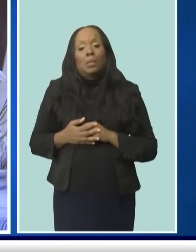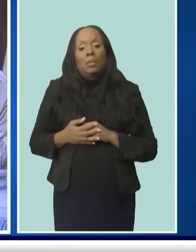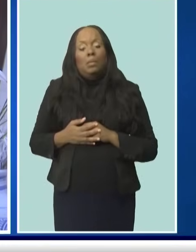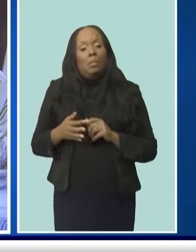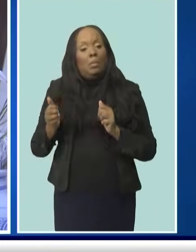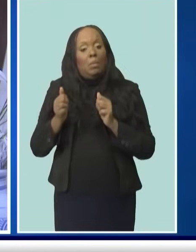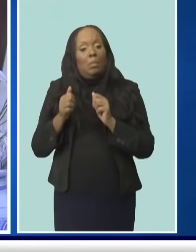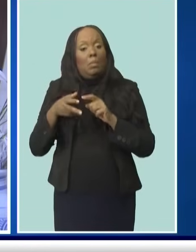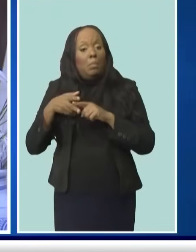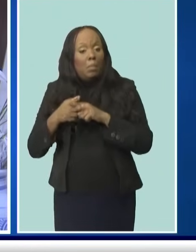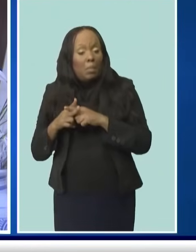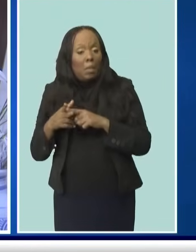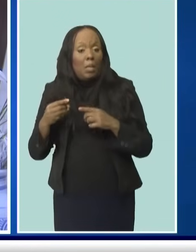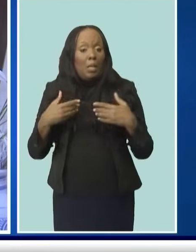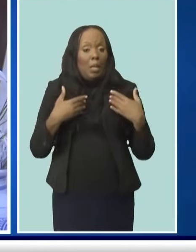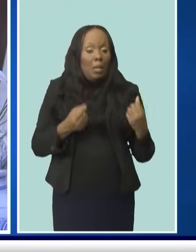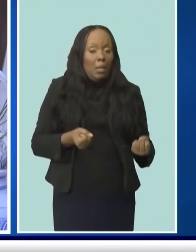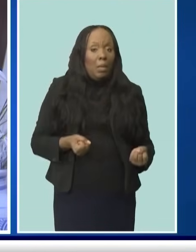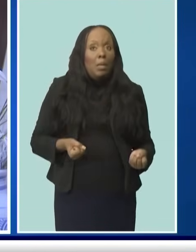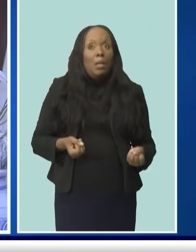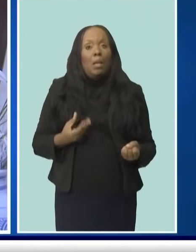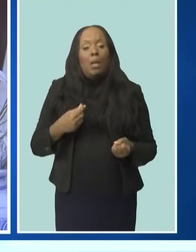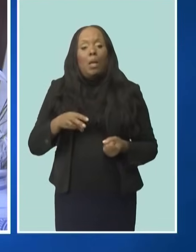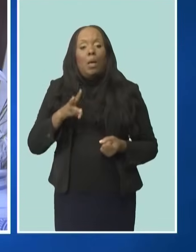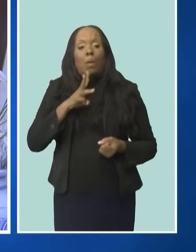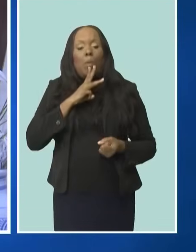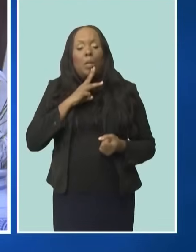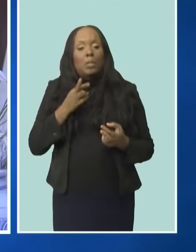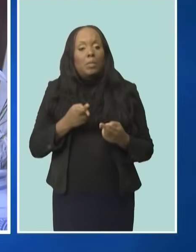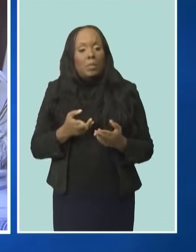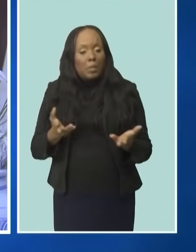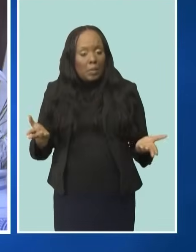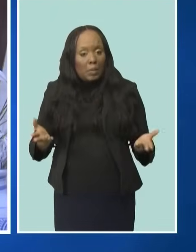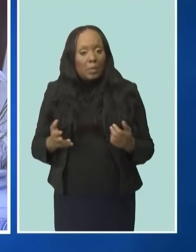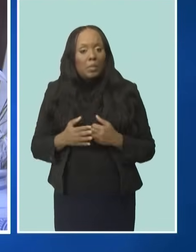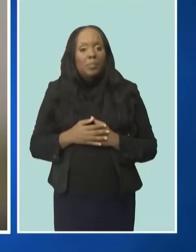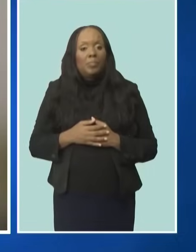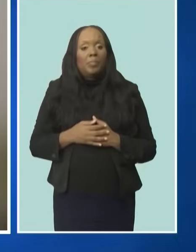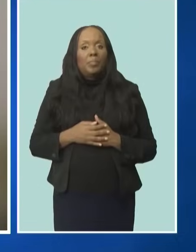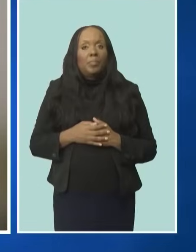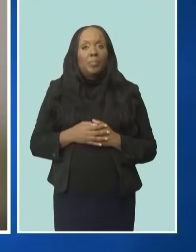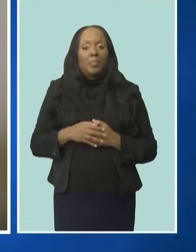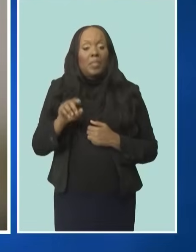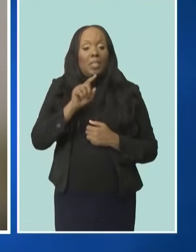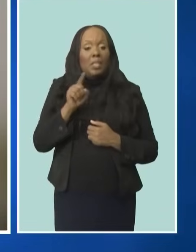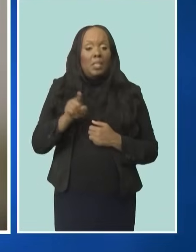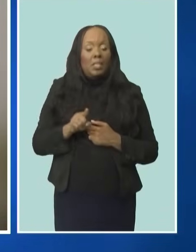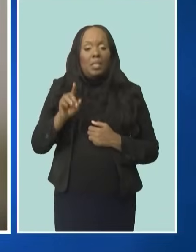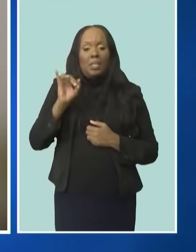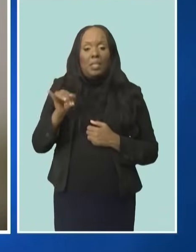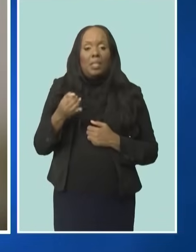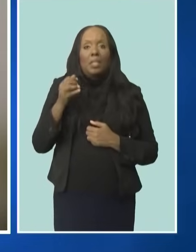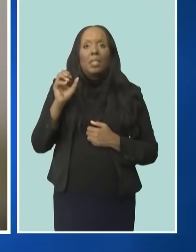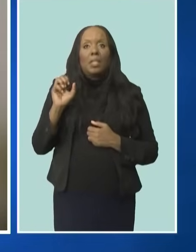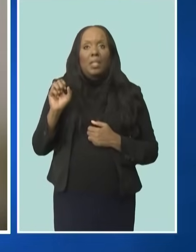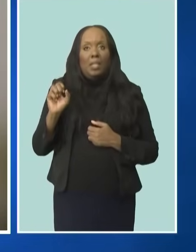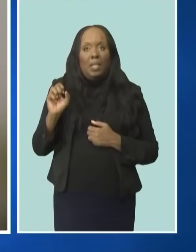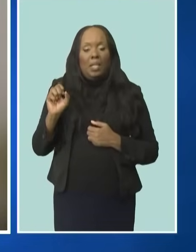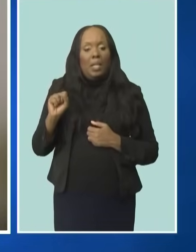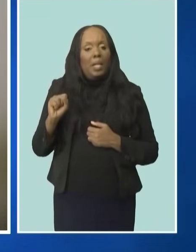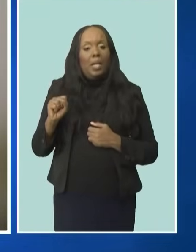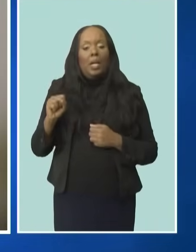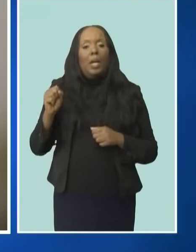health and water resources as well. Mr. Freeman says ZJS Plumbing is a dusk to